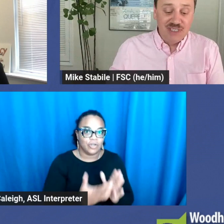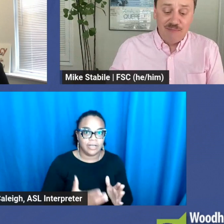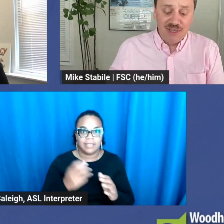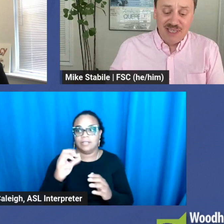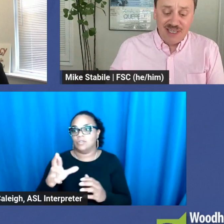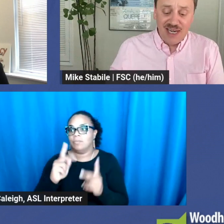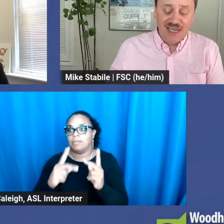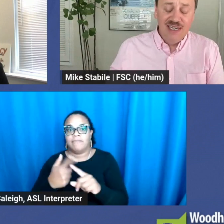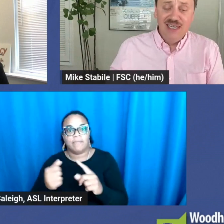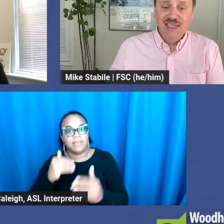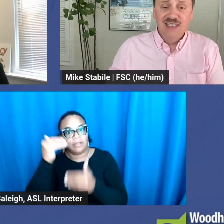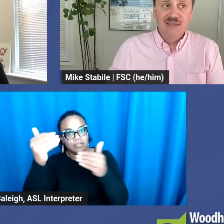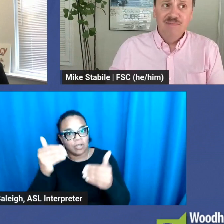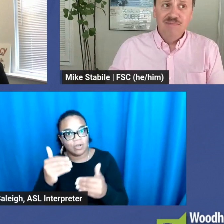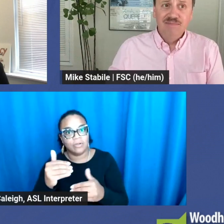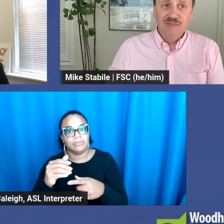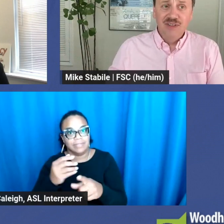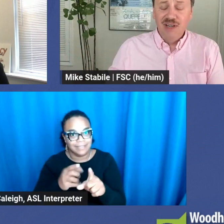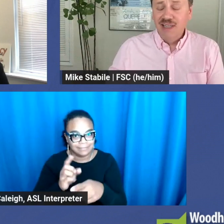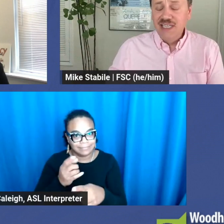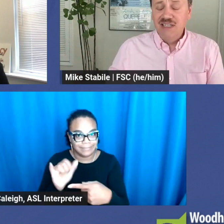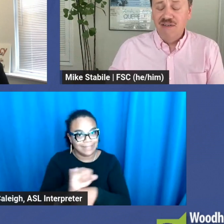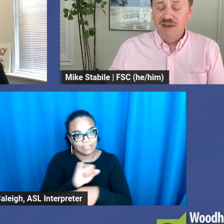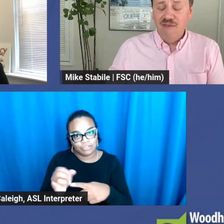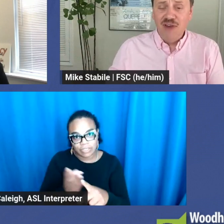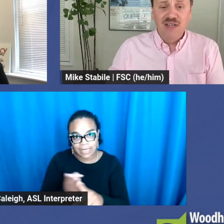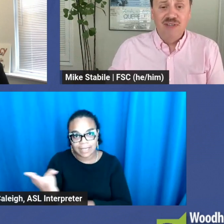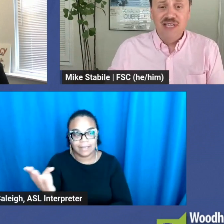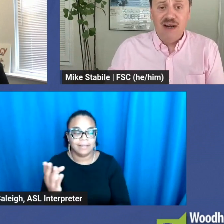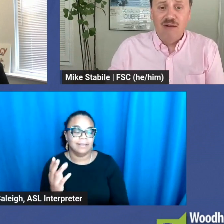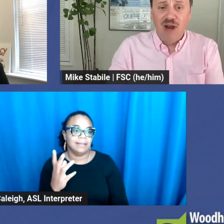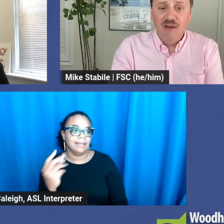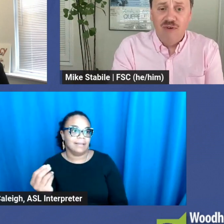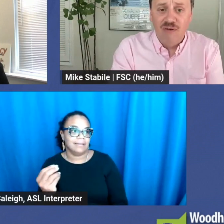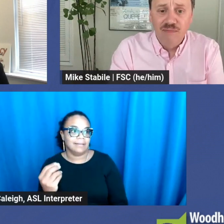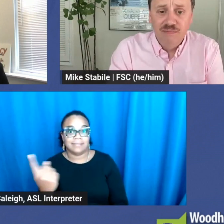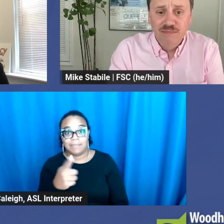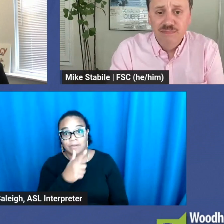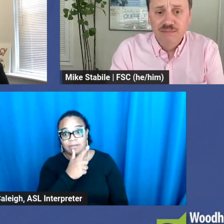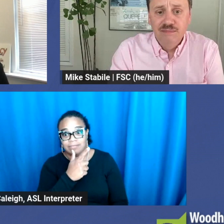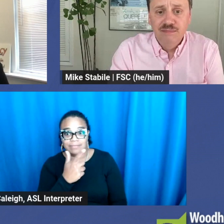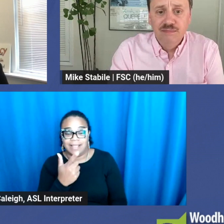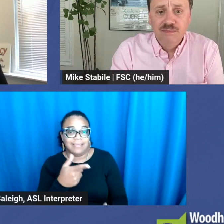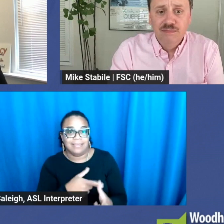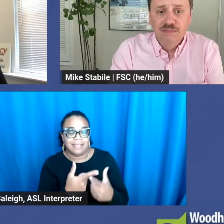coming up with something that is at least effectively dead on arrival.